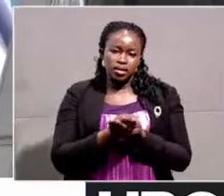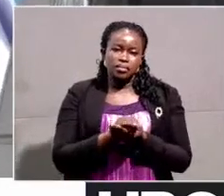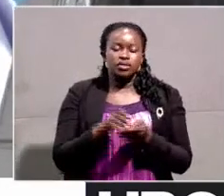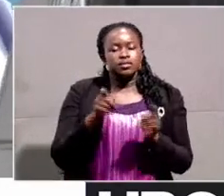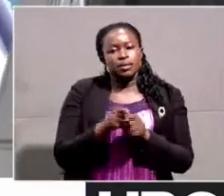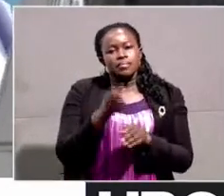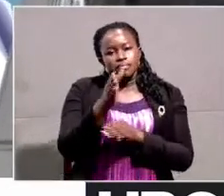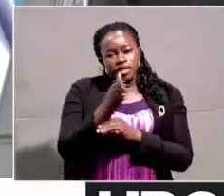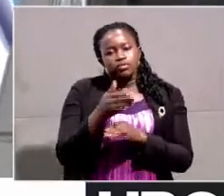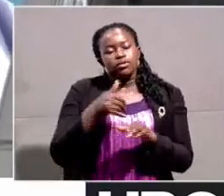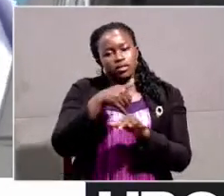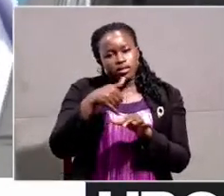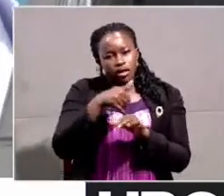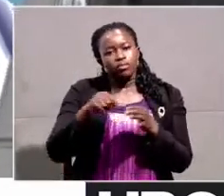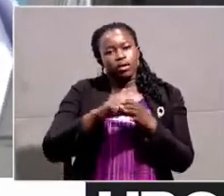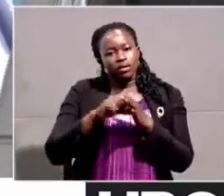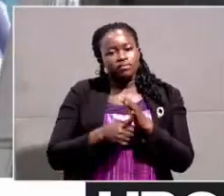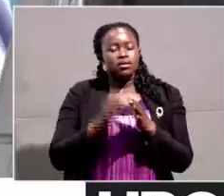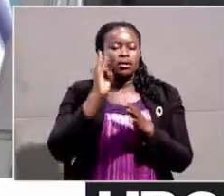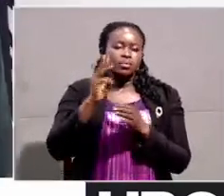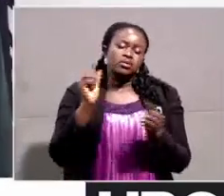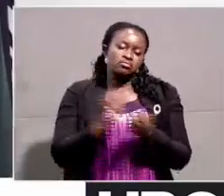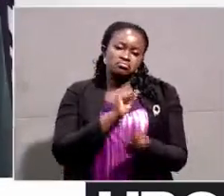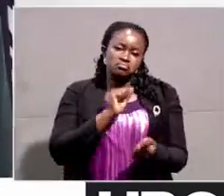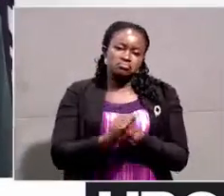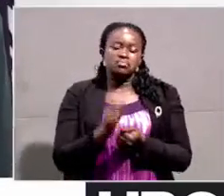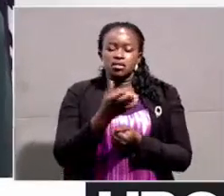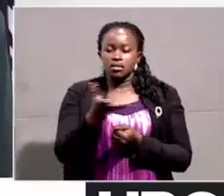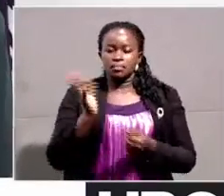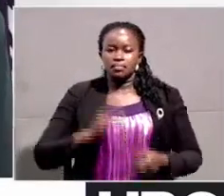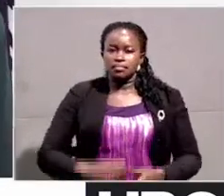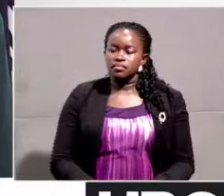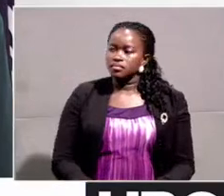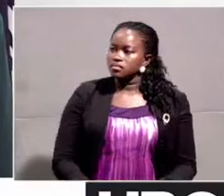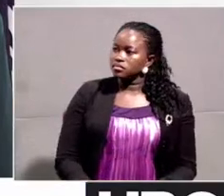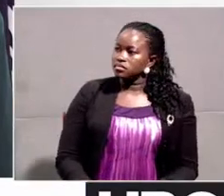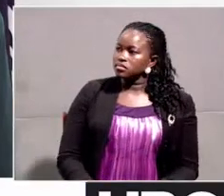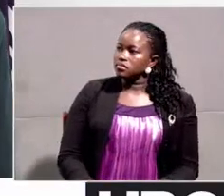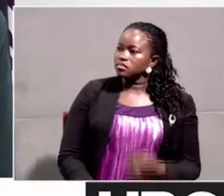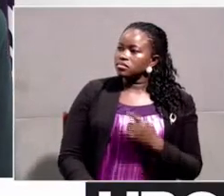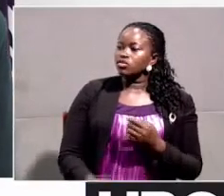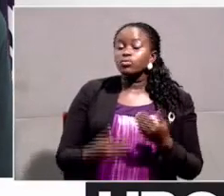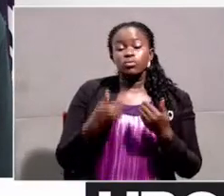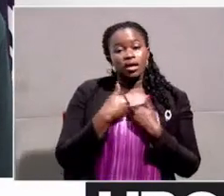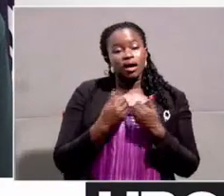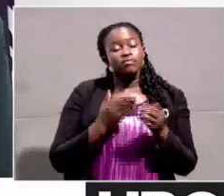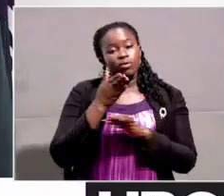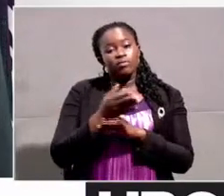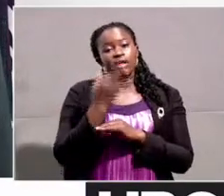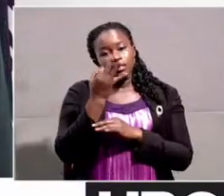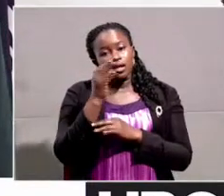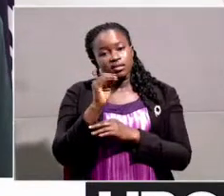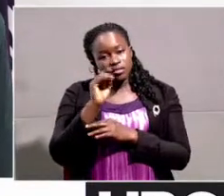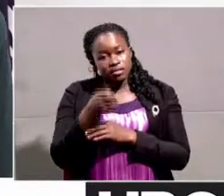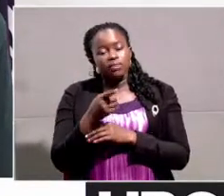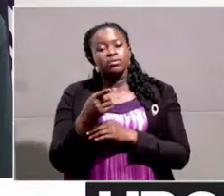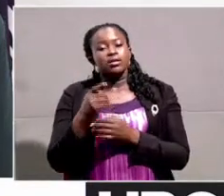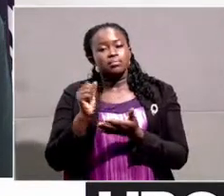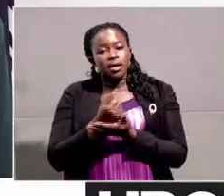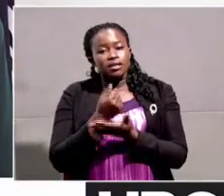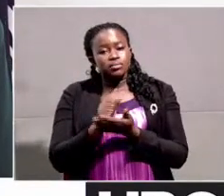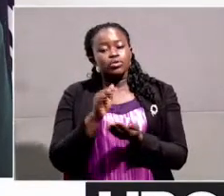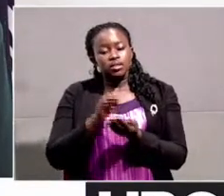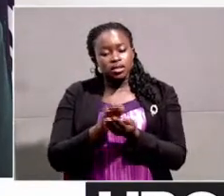of Internal Affairs intends to destroy them. We are now having about 30,000 passports in our stores